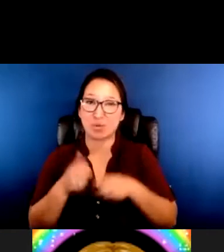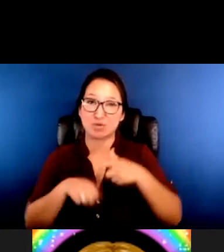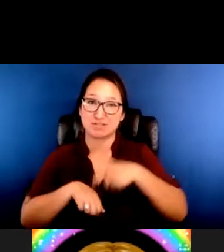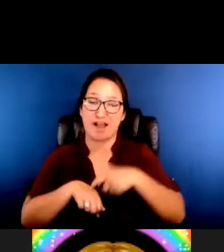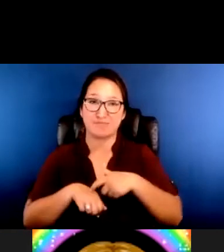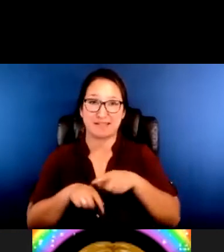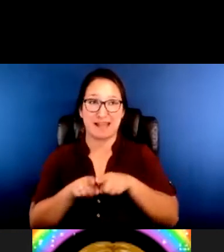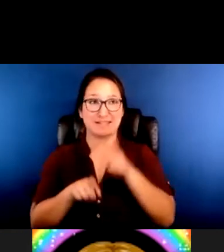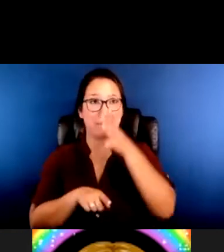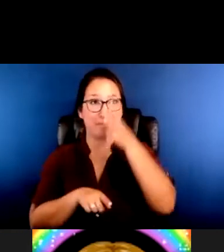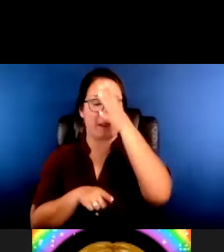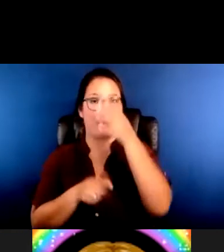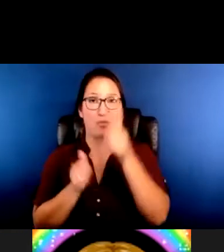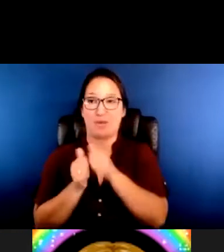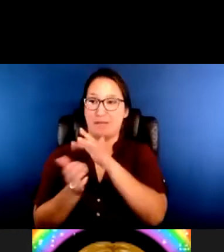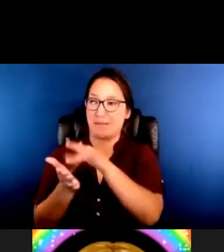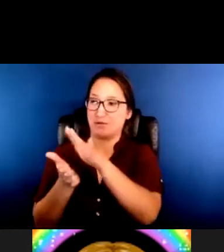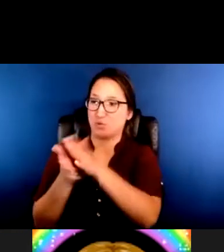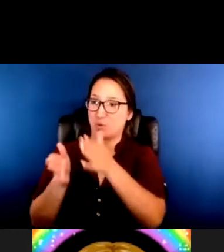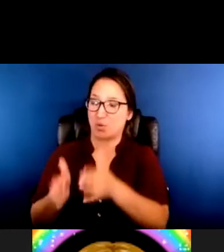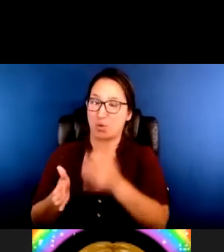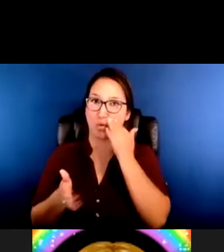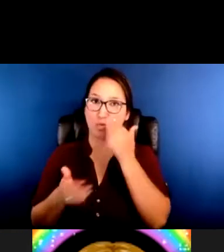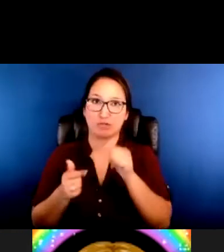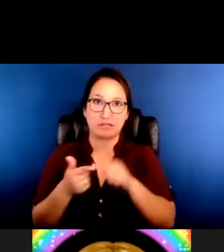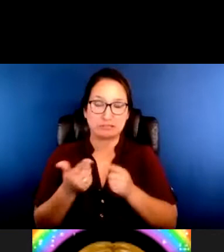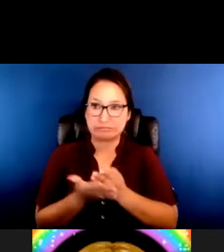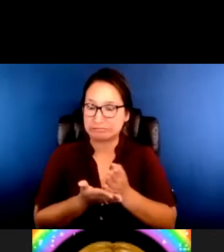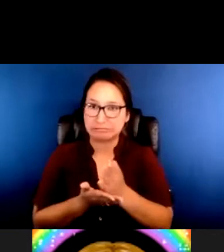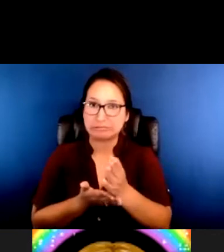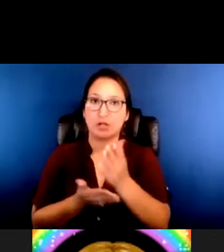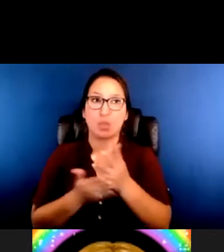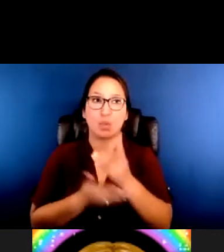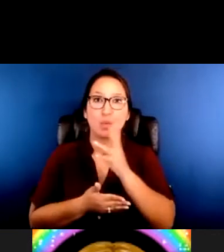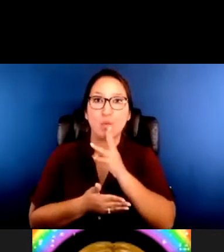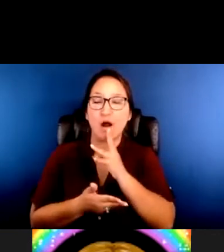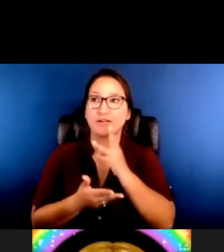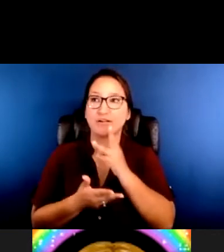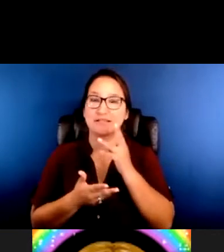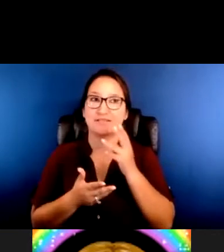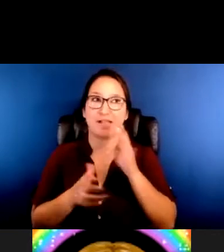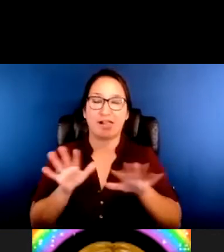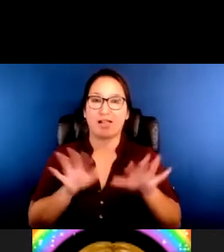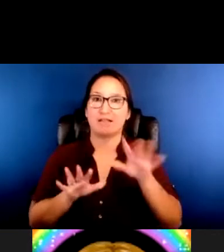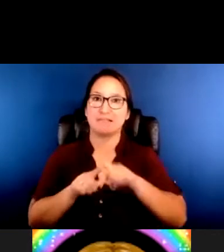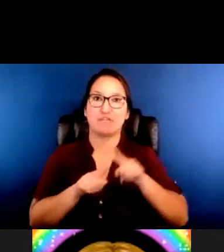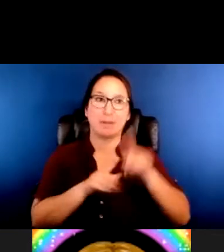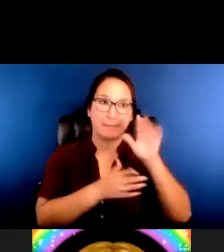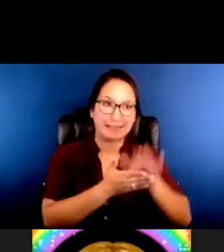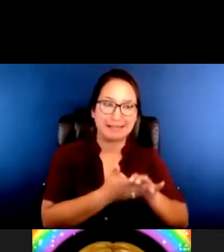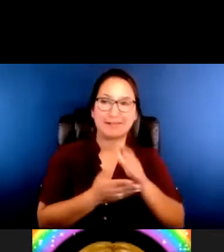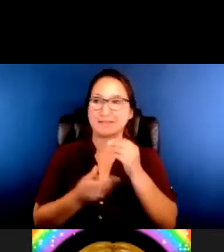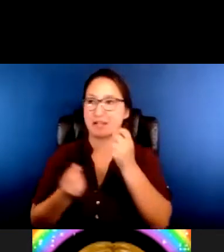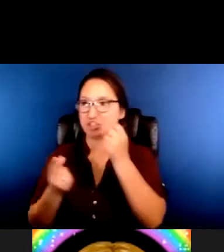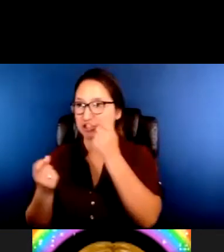these waters, and that everyone's all over the place with what they believe and think. And so it's a challenging time, but all